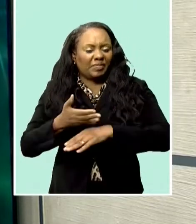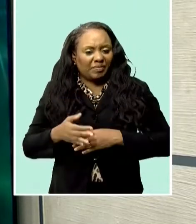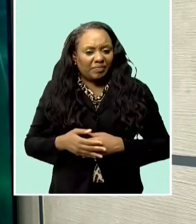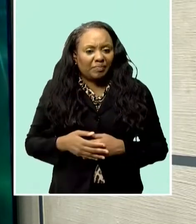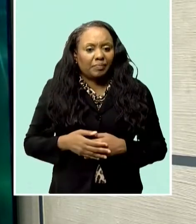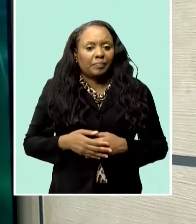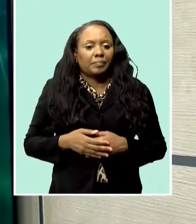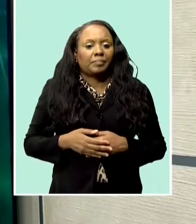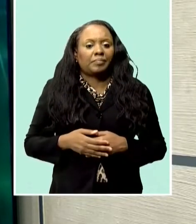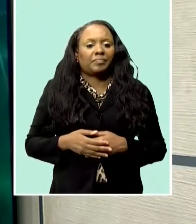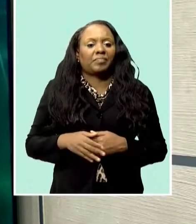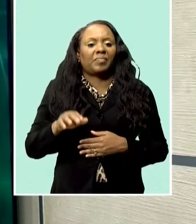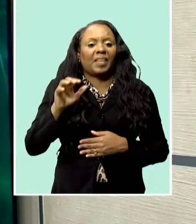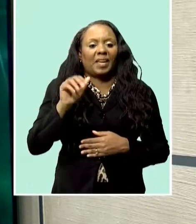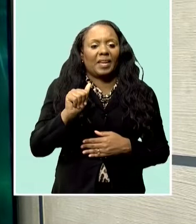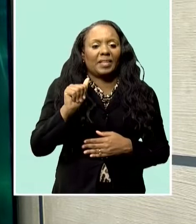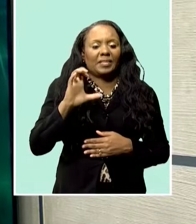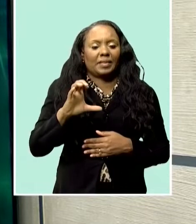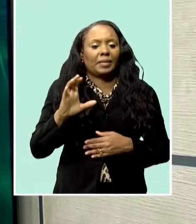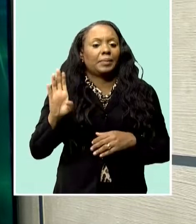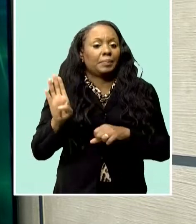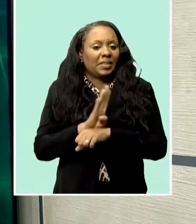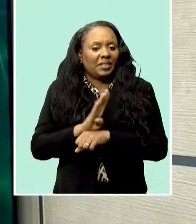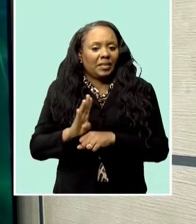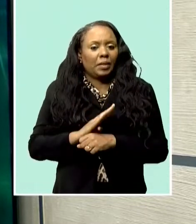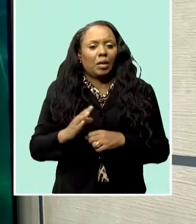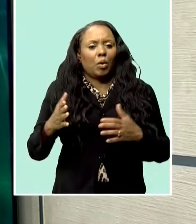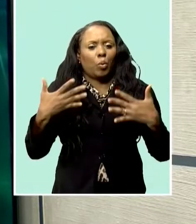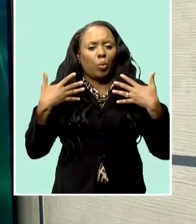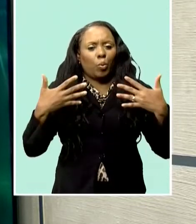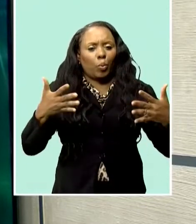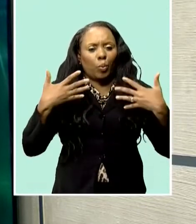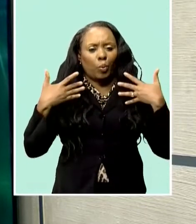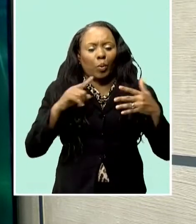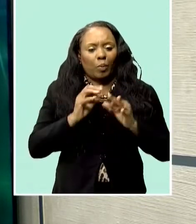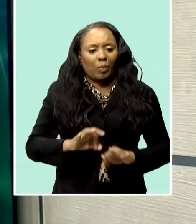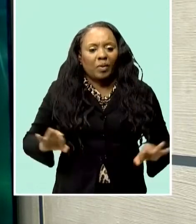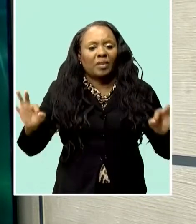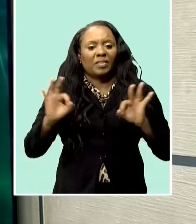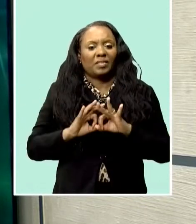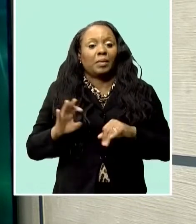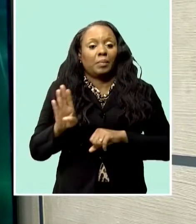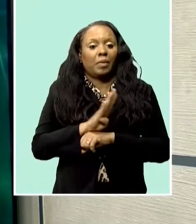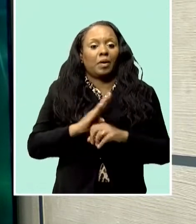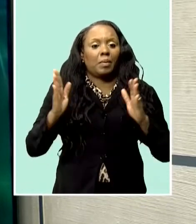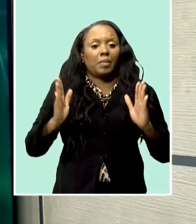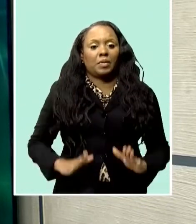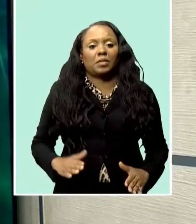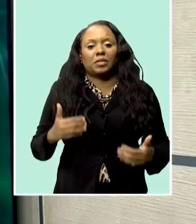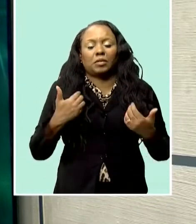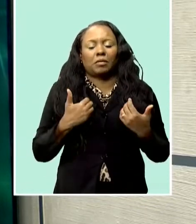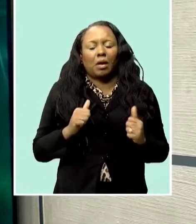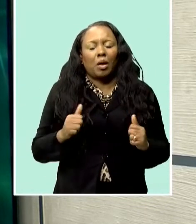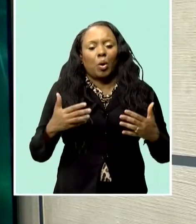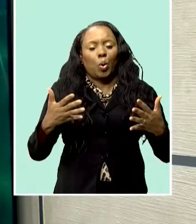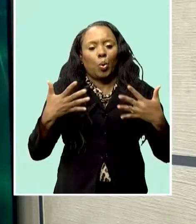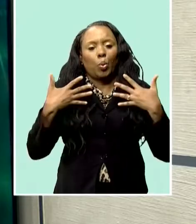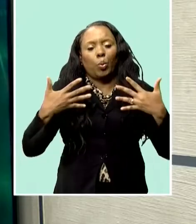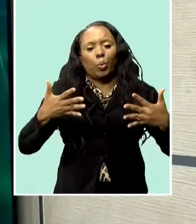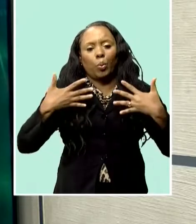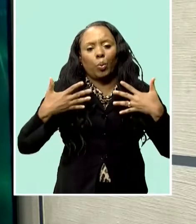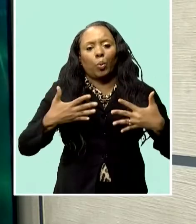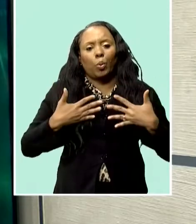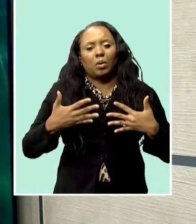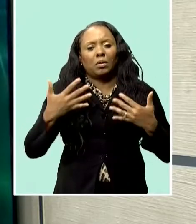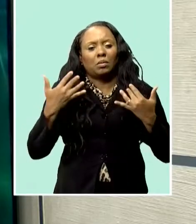Keeping cool is big business in Barbados. Air conditioning companies tell the business report Barbadians have been trying to stay cool during the ongoing